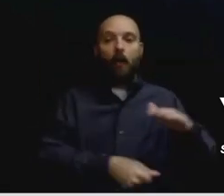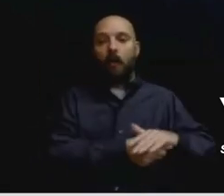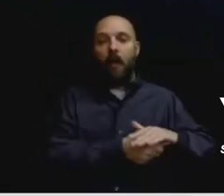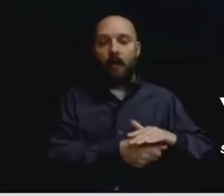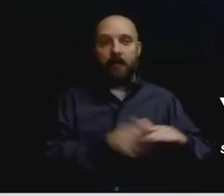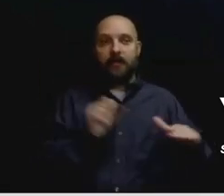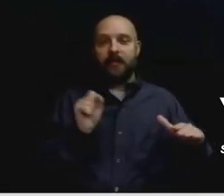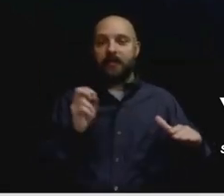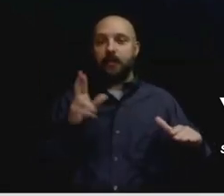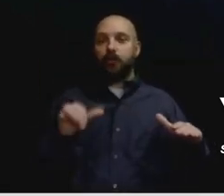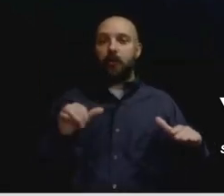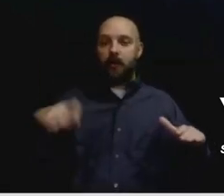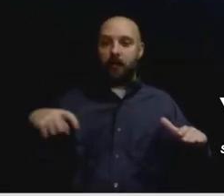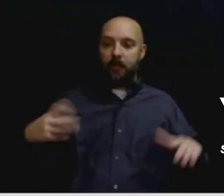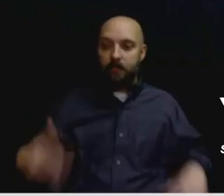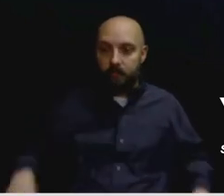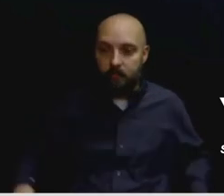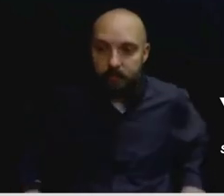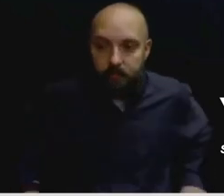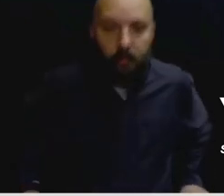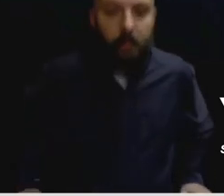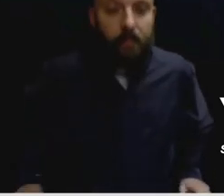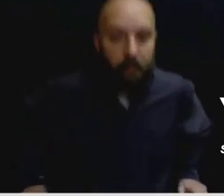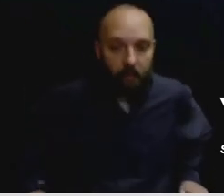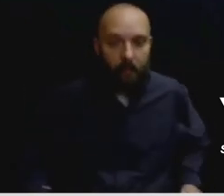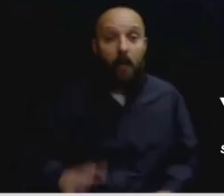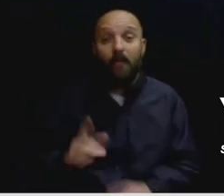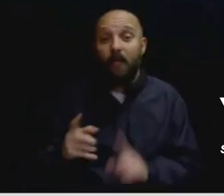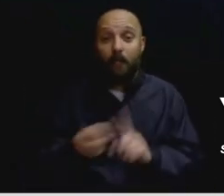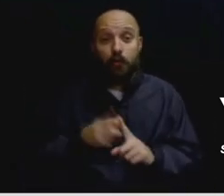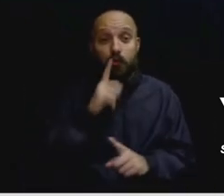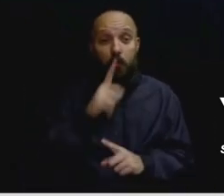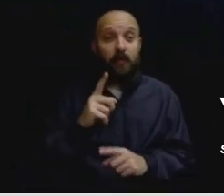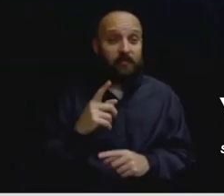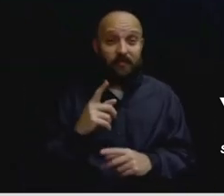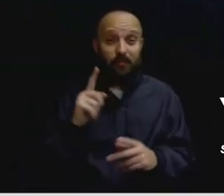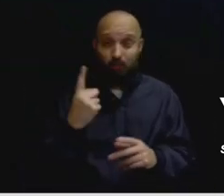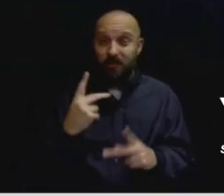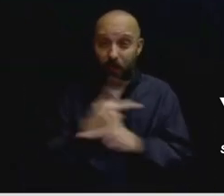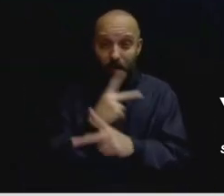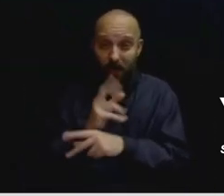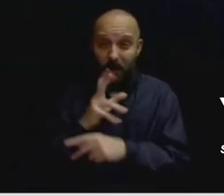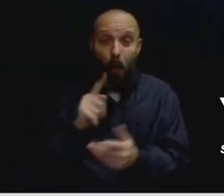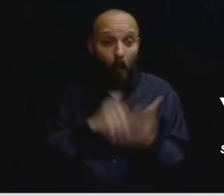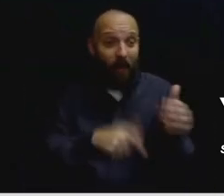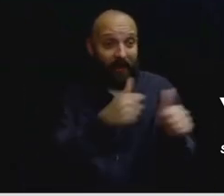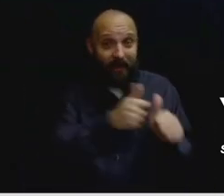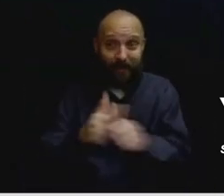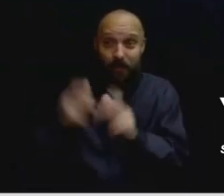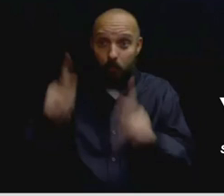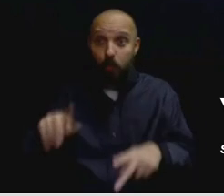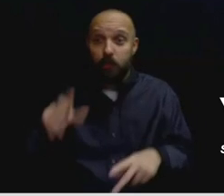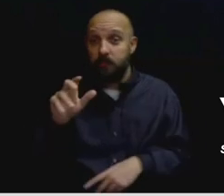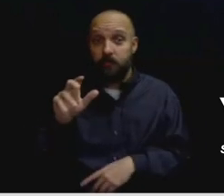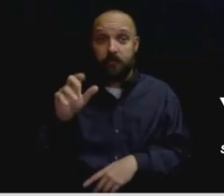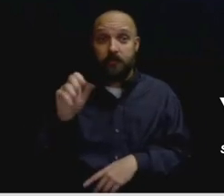needs. So first is really about figuring it out. What does each person's nervous system uniquely